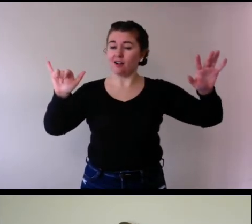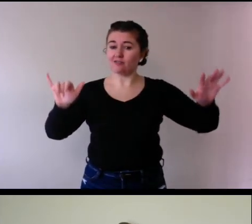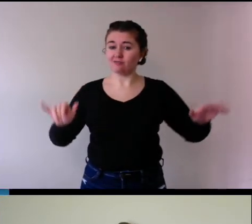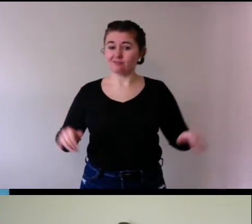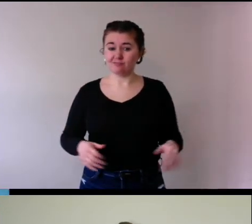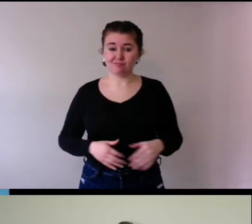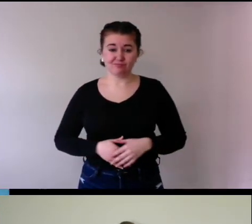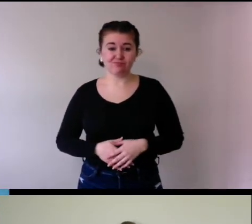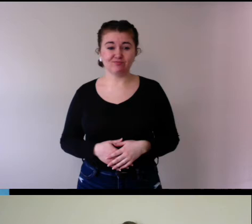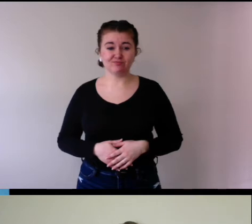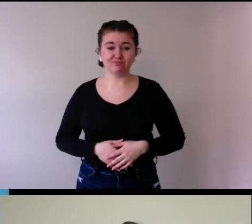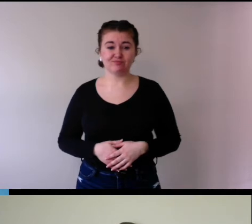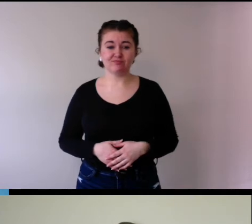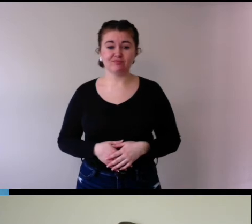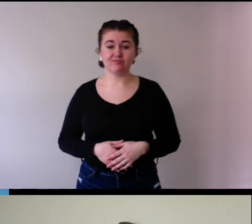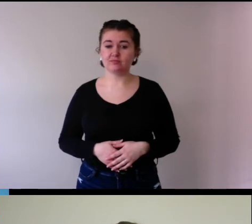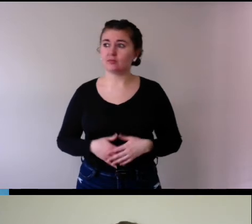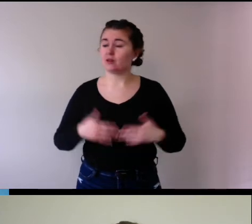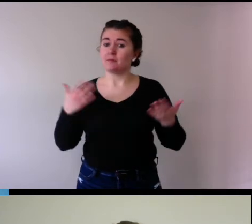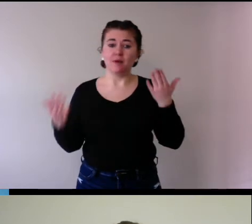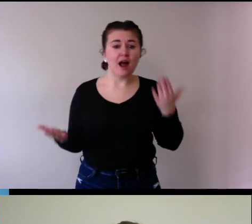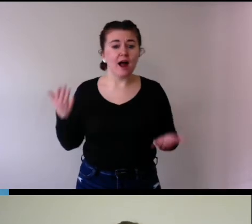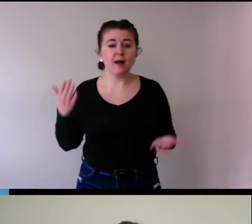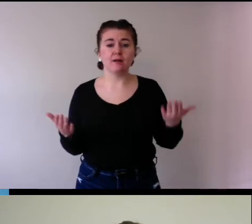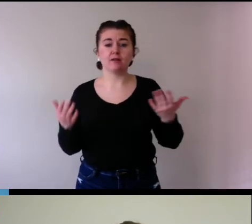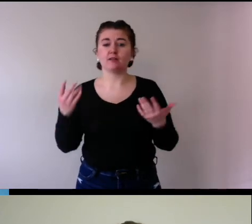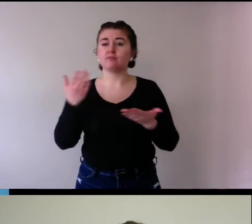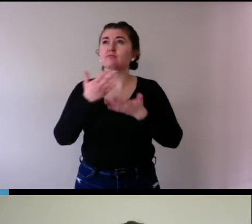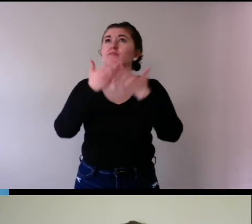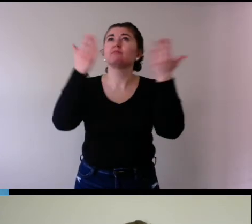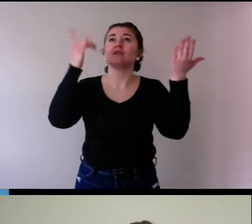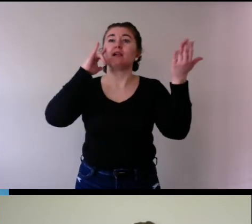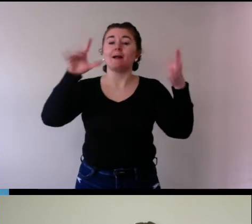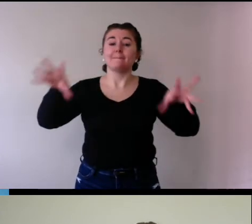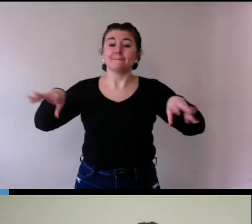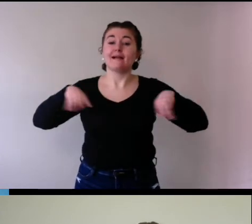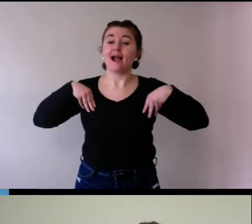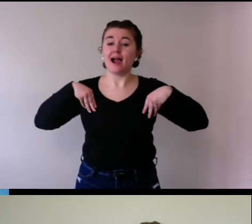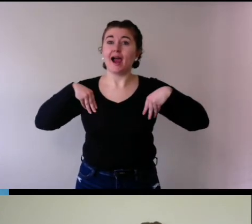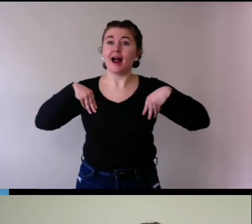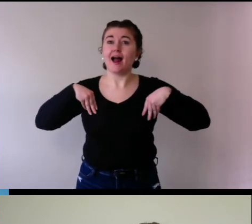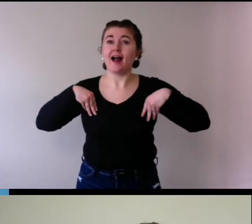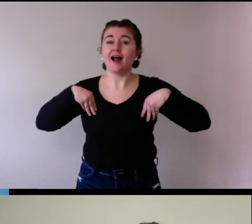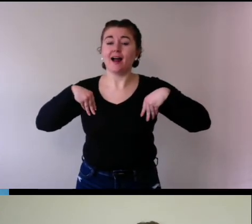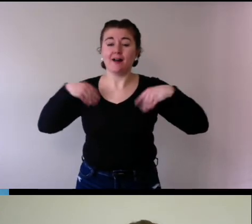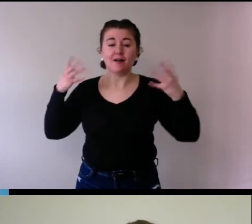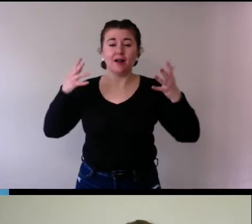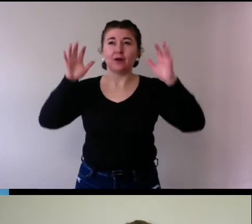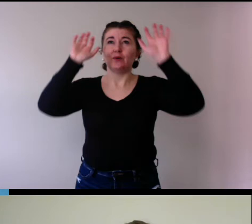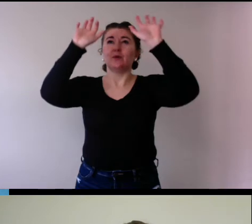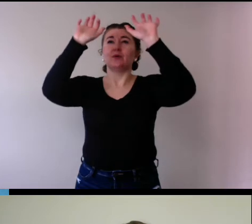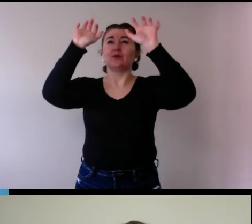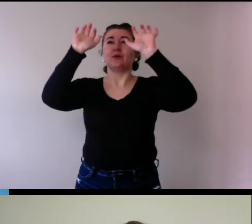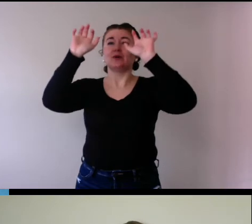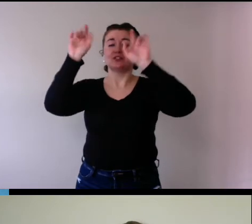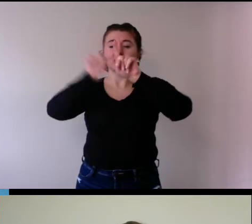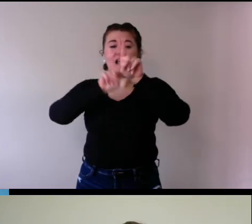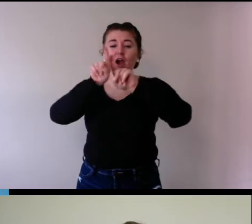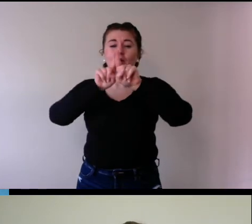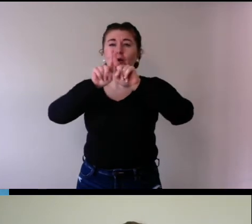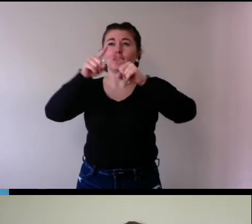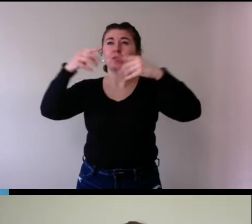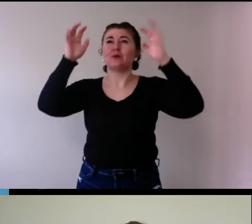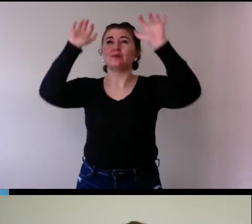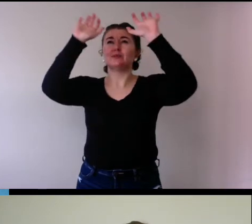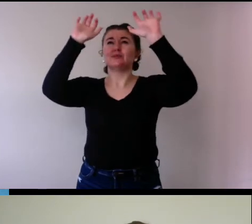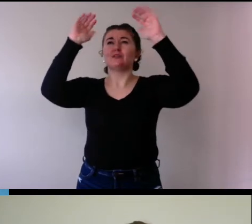It can be a blanket or the curtain rising on your